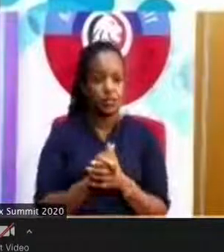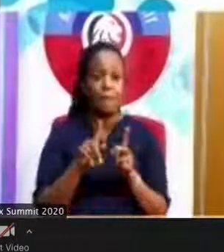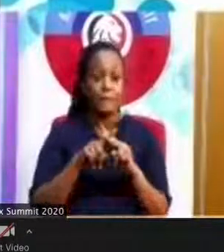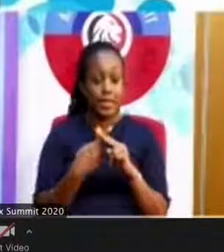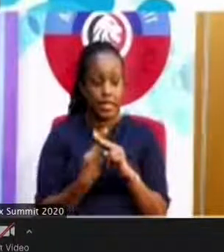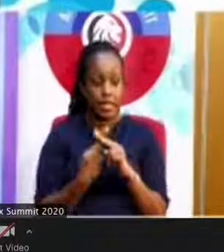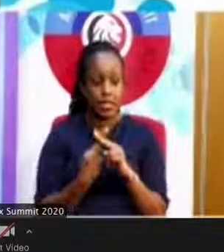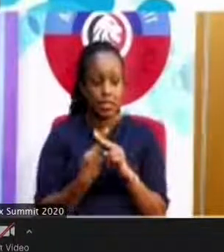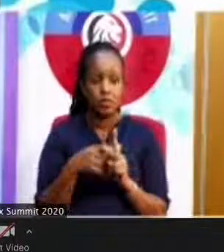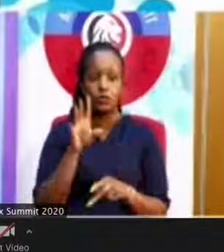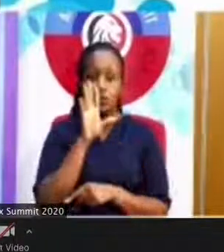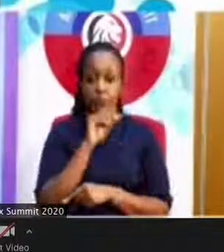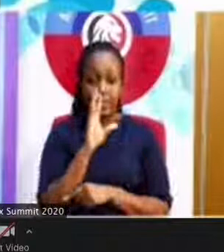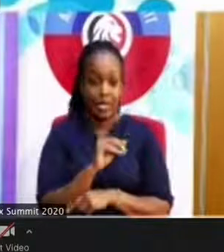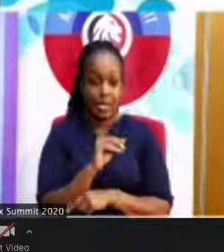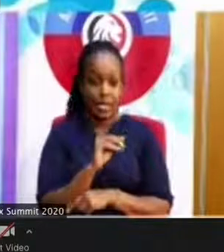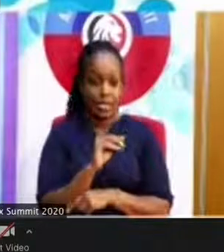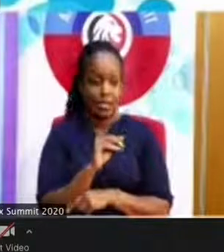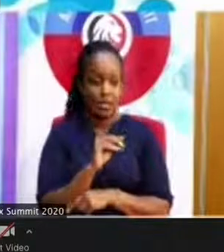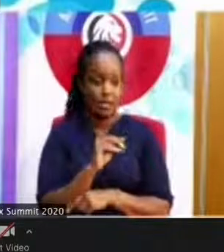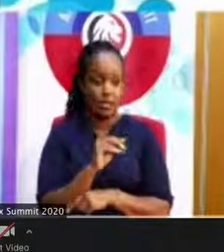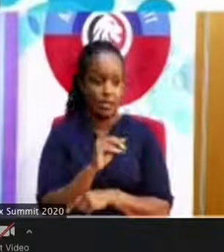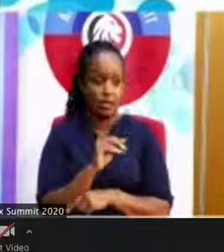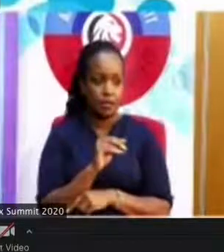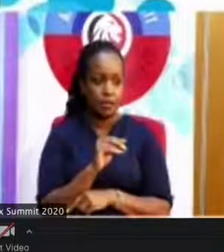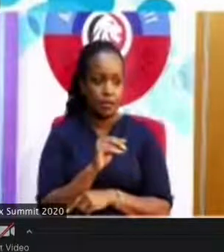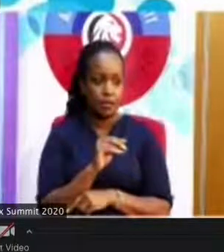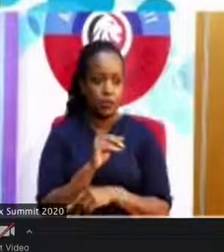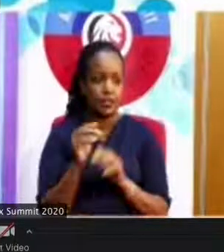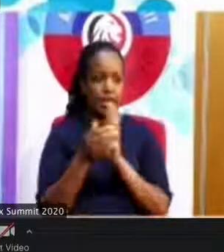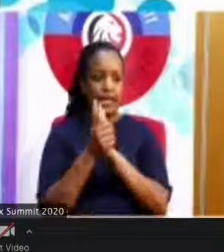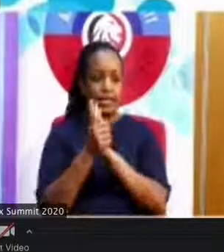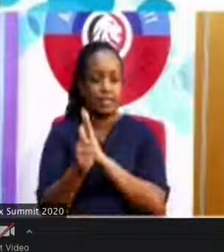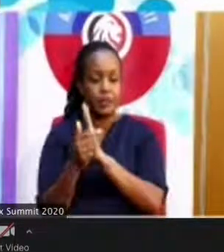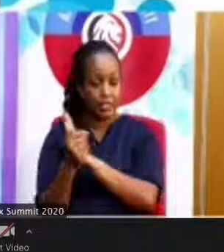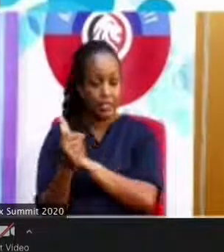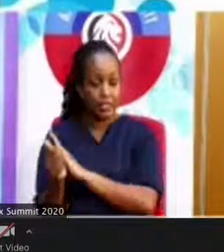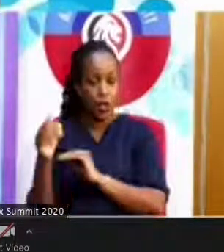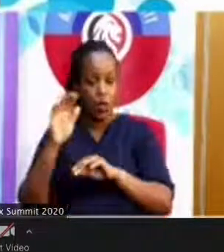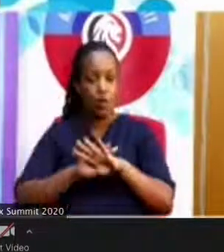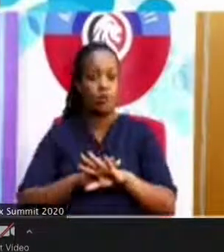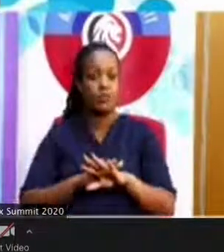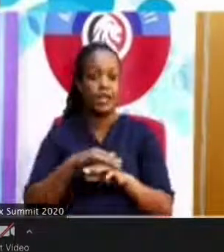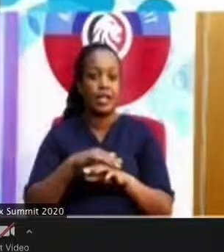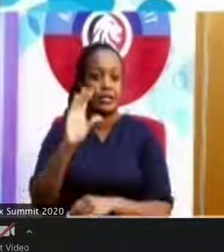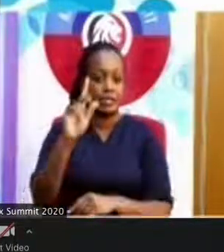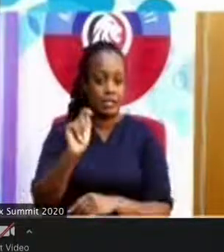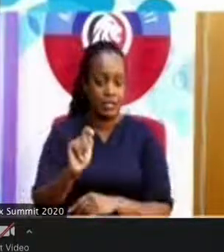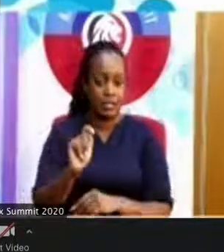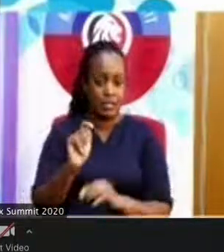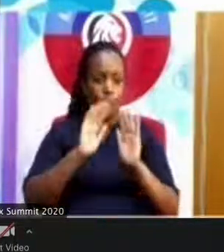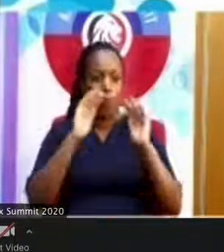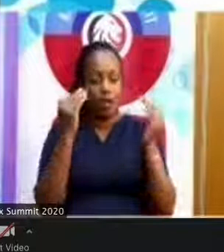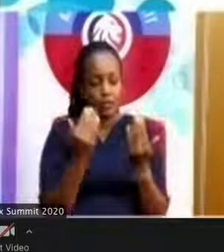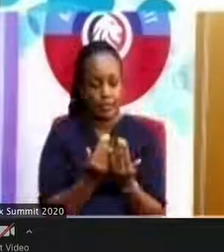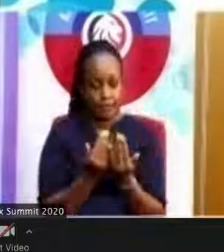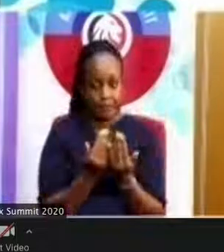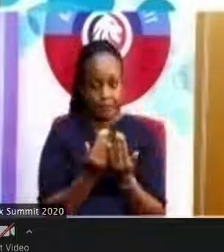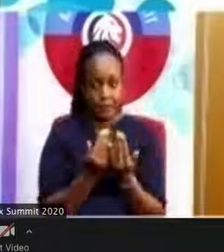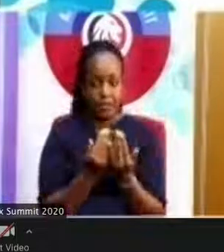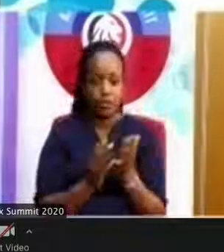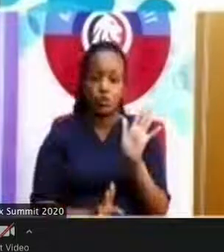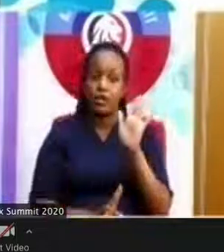to experts in the ICT world as to develop